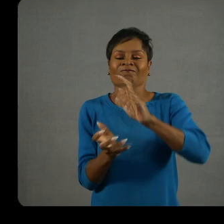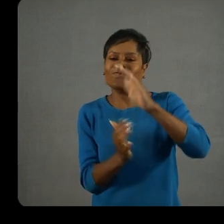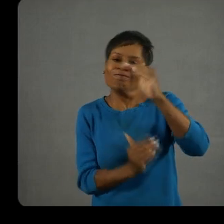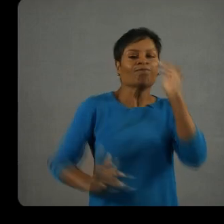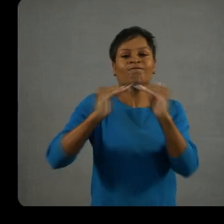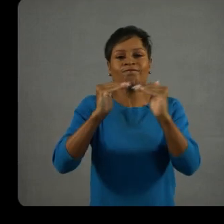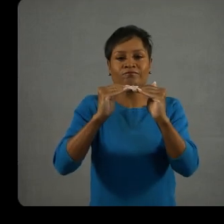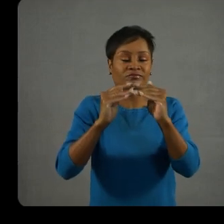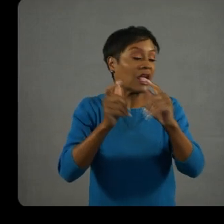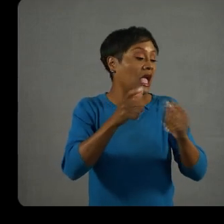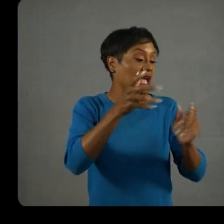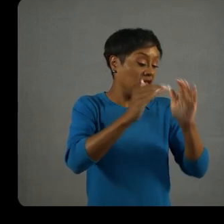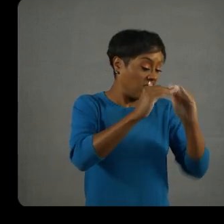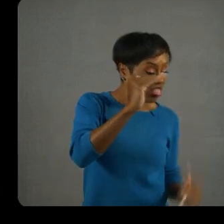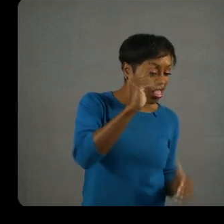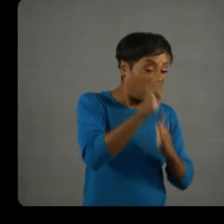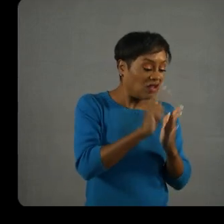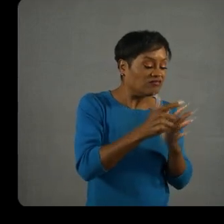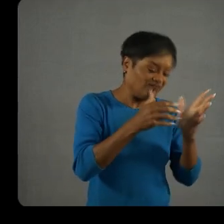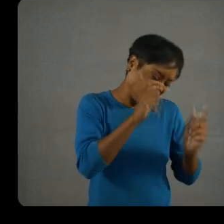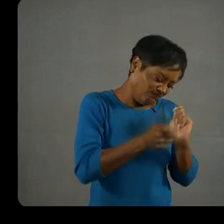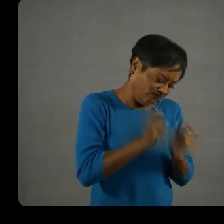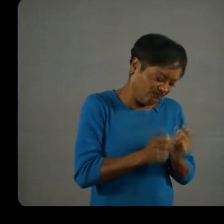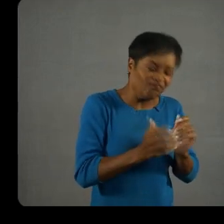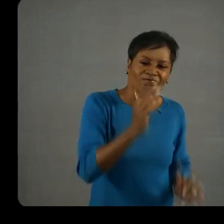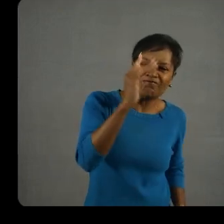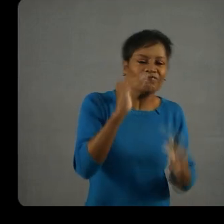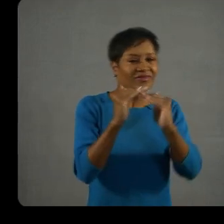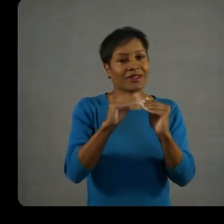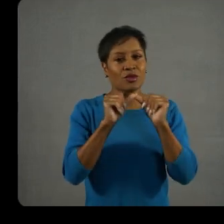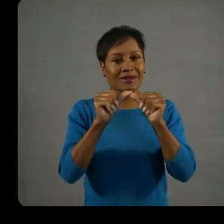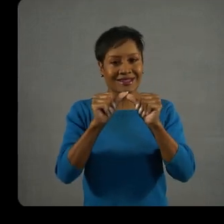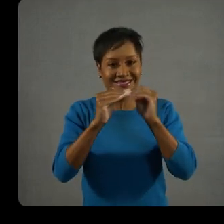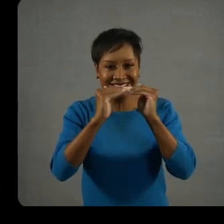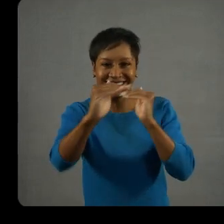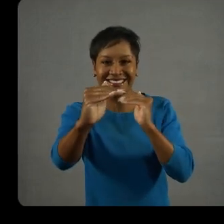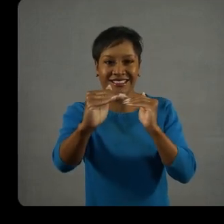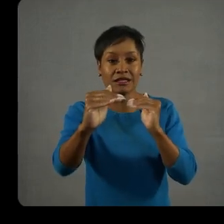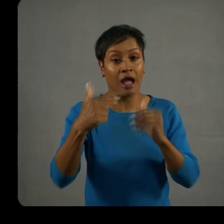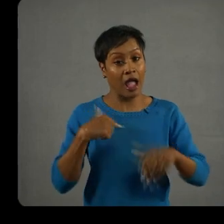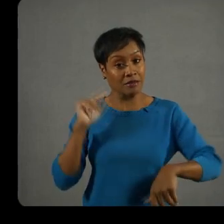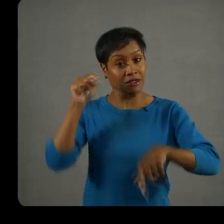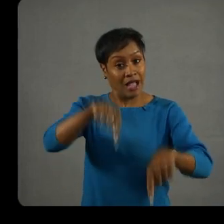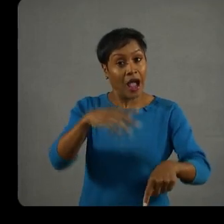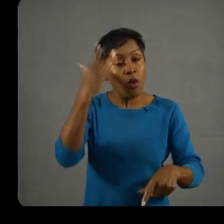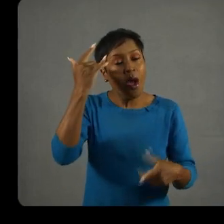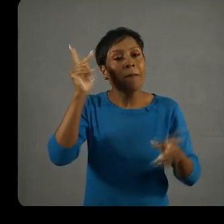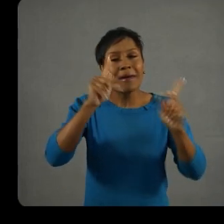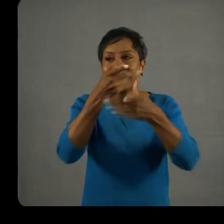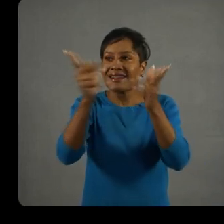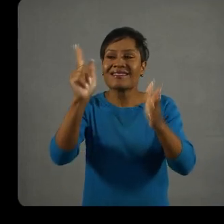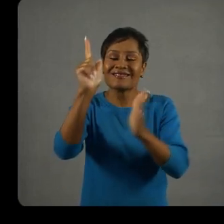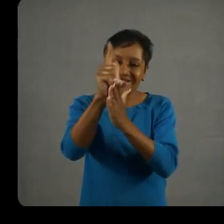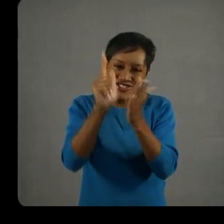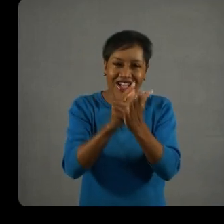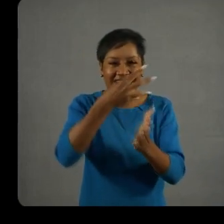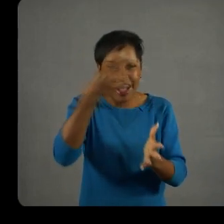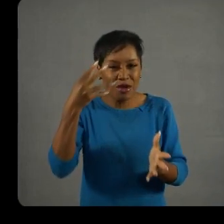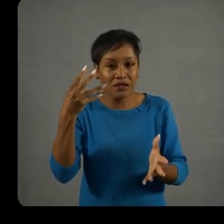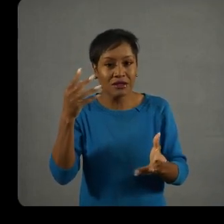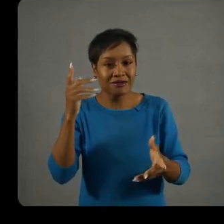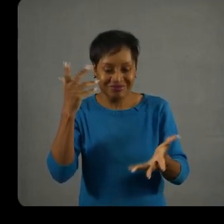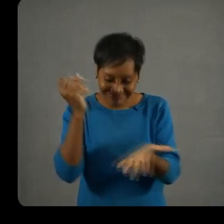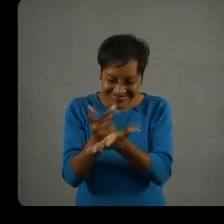sustainable progress that keeps going. I'm here on stage because there was immigration law that was passed. There was I'm